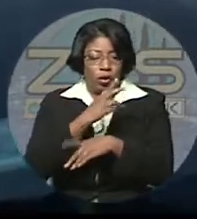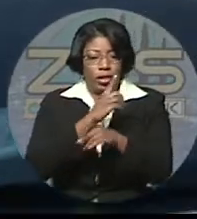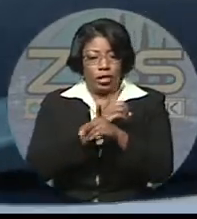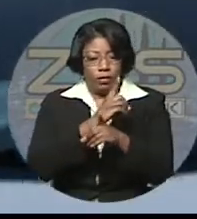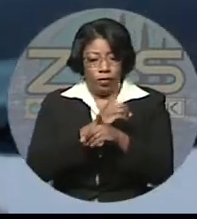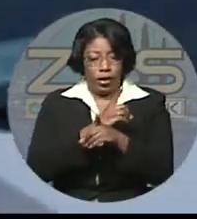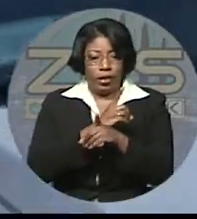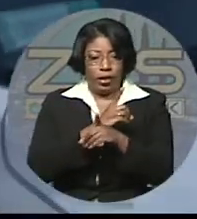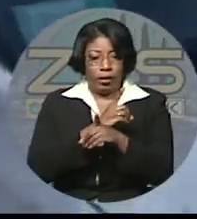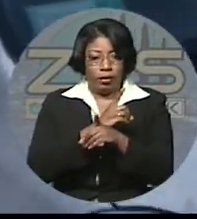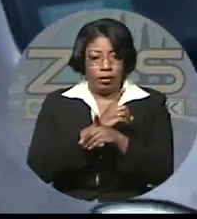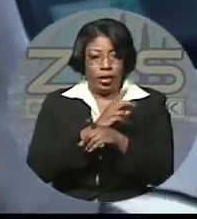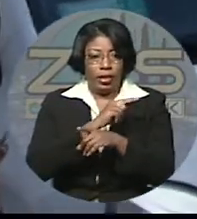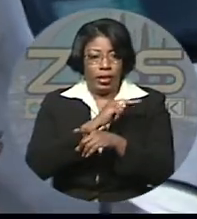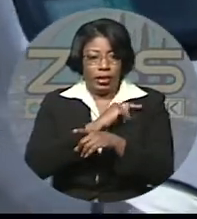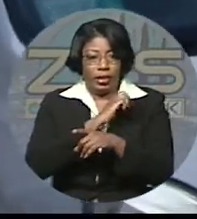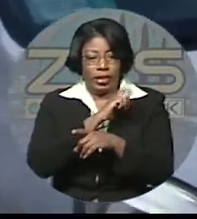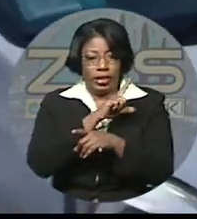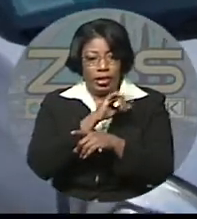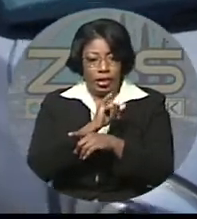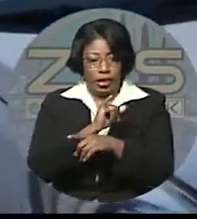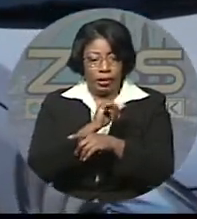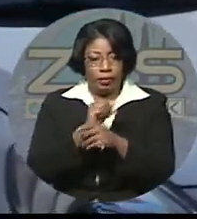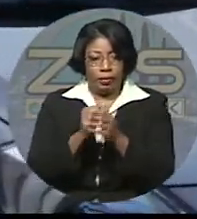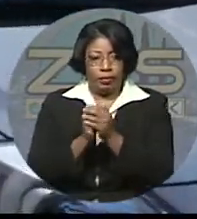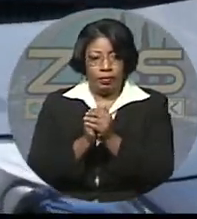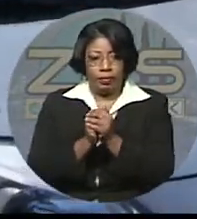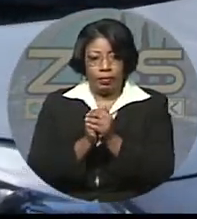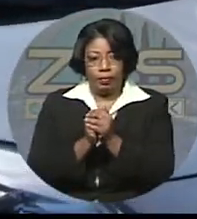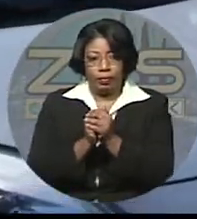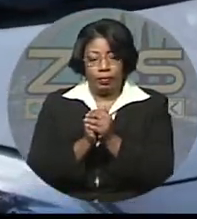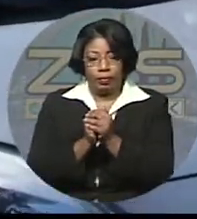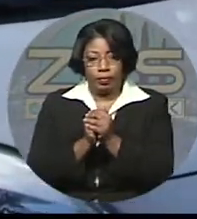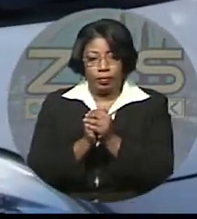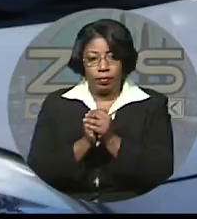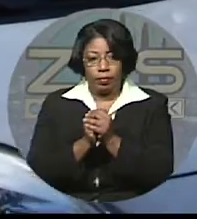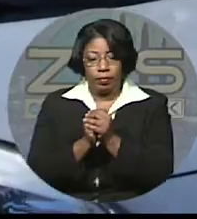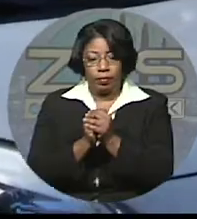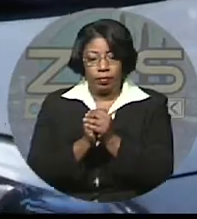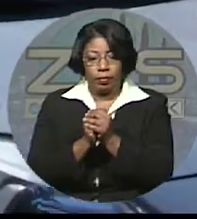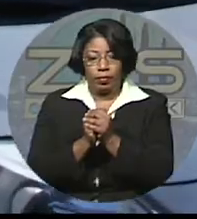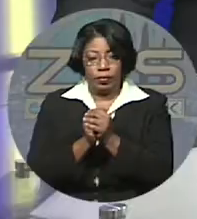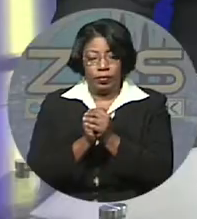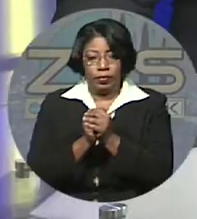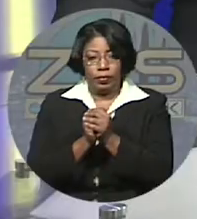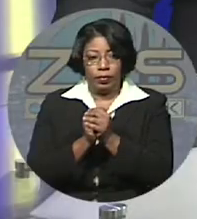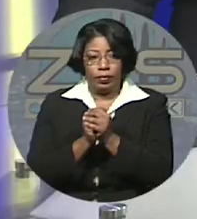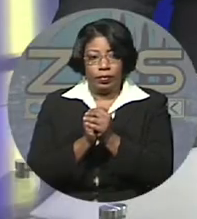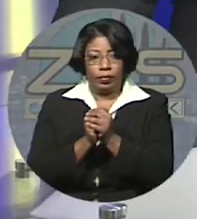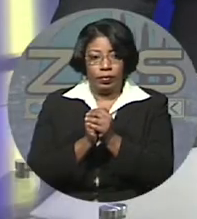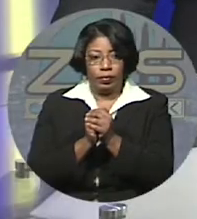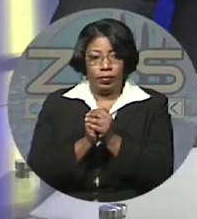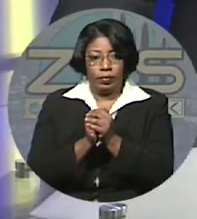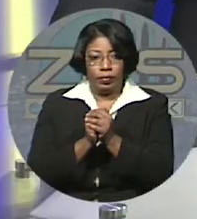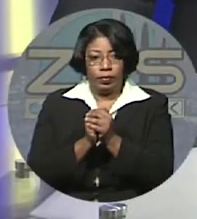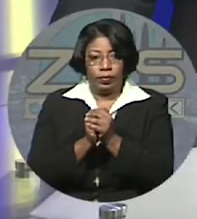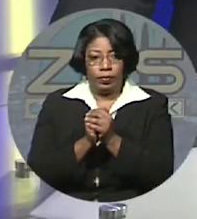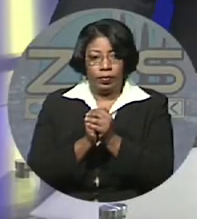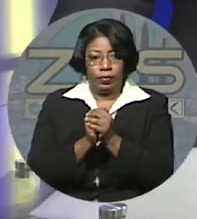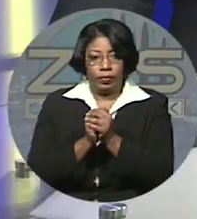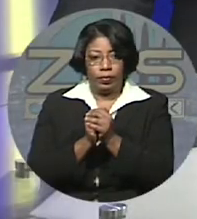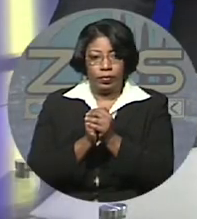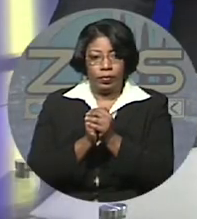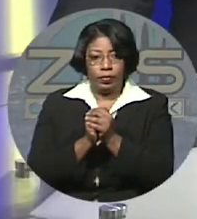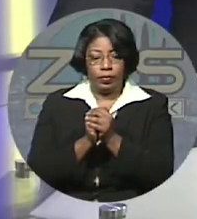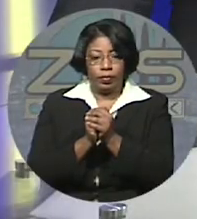on behalf of the Crown. Justice Bernard Turner is presiding over the case. An outpouring